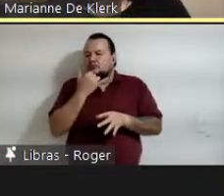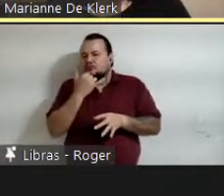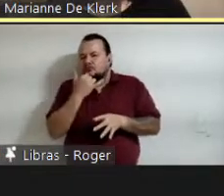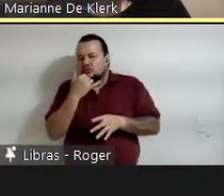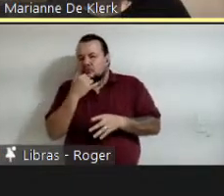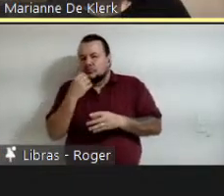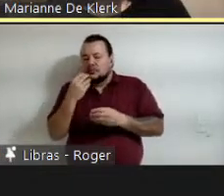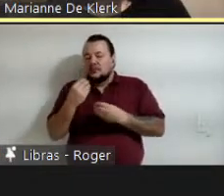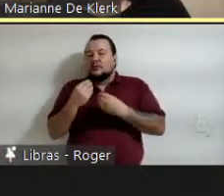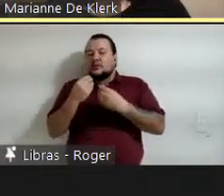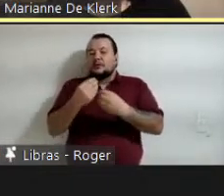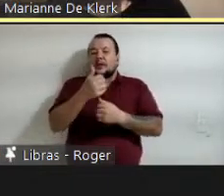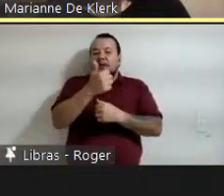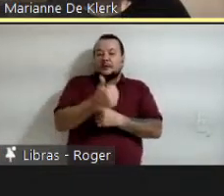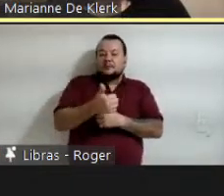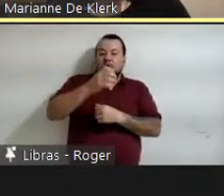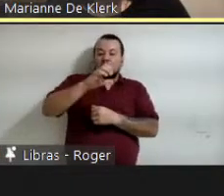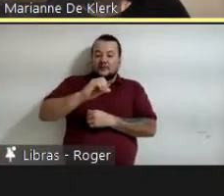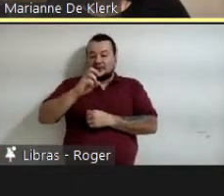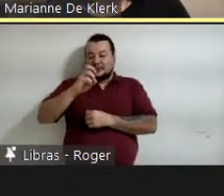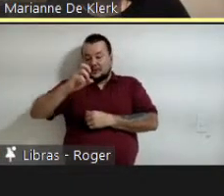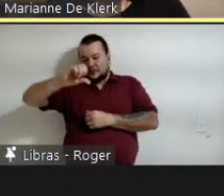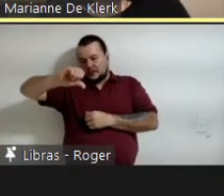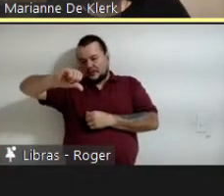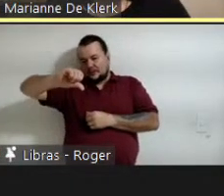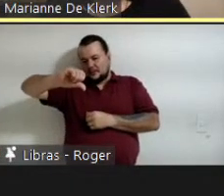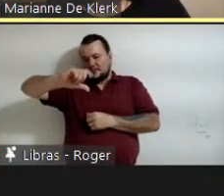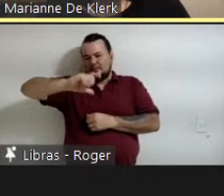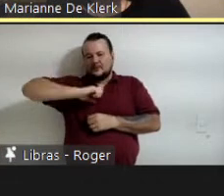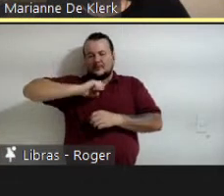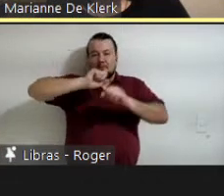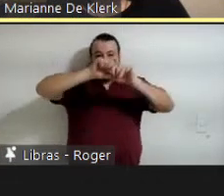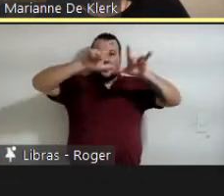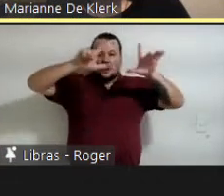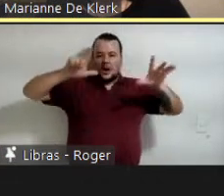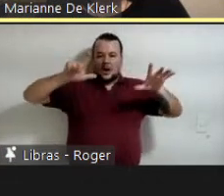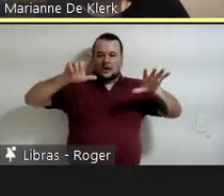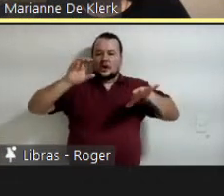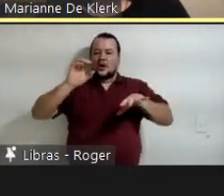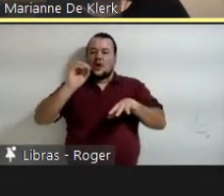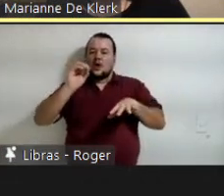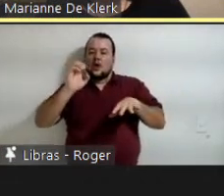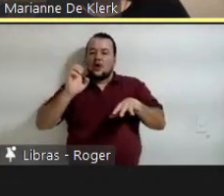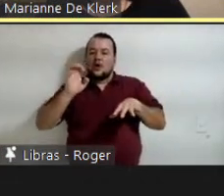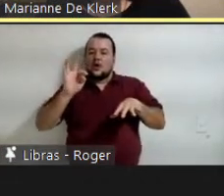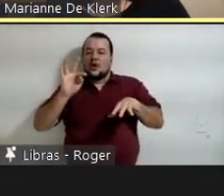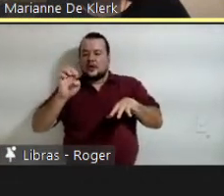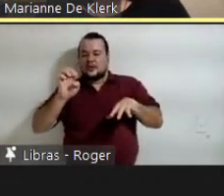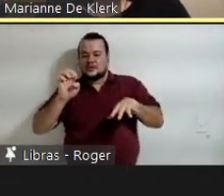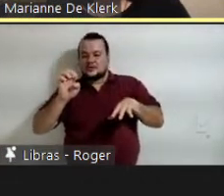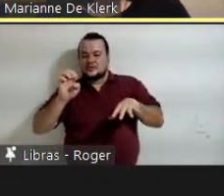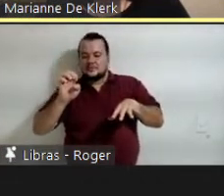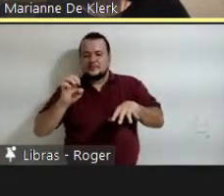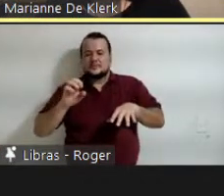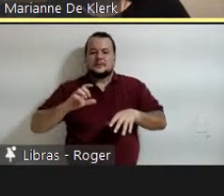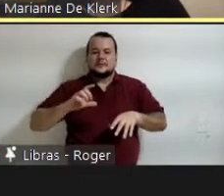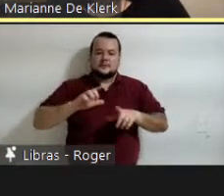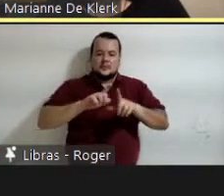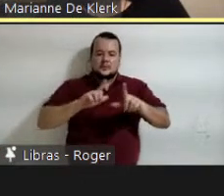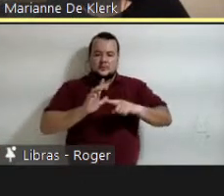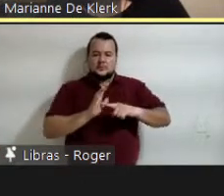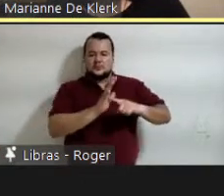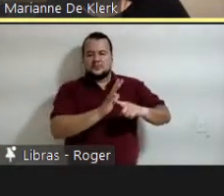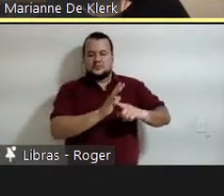Our orientation in the west with the African sun is an incredibly difficult one. It has to be screened